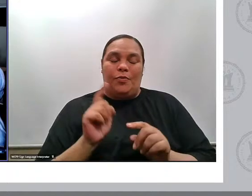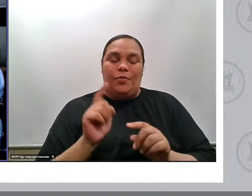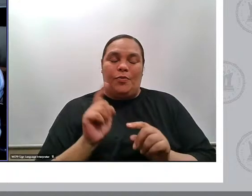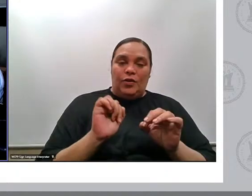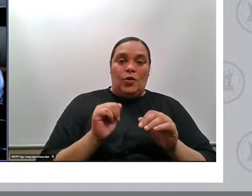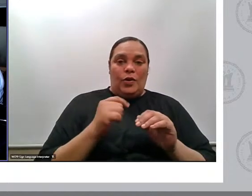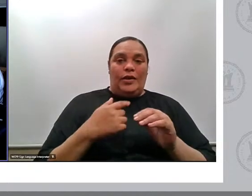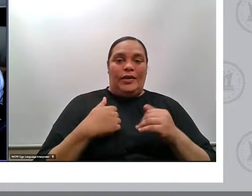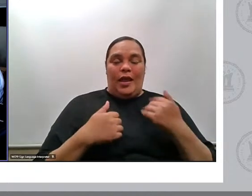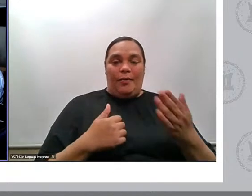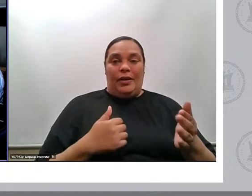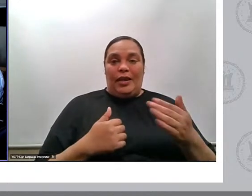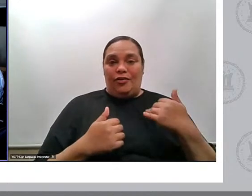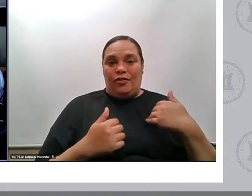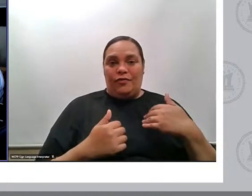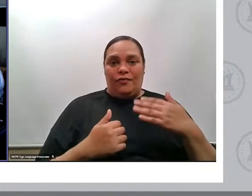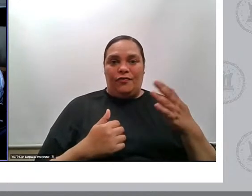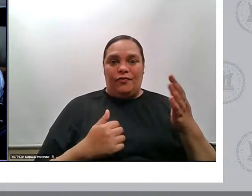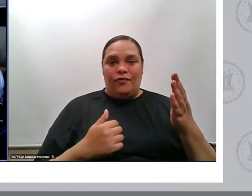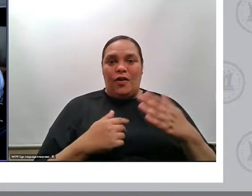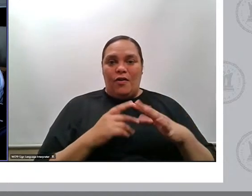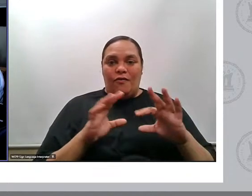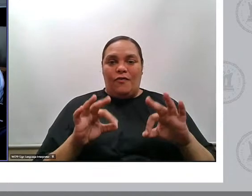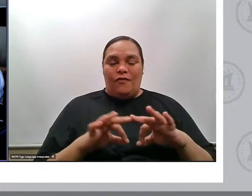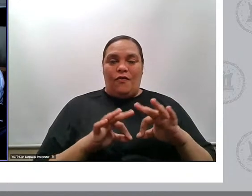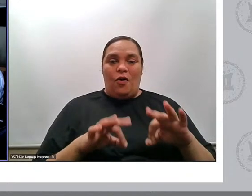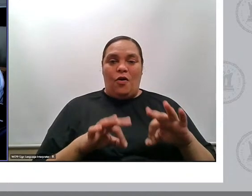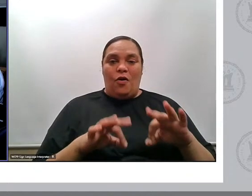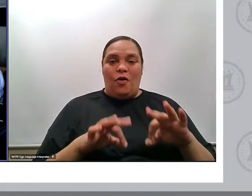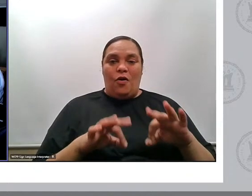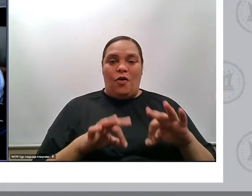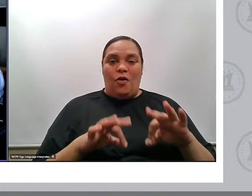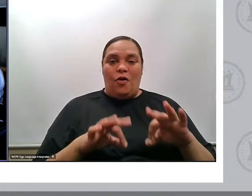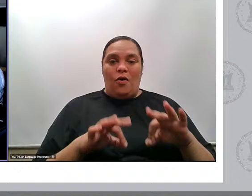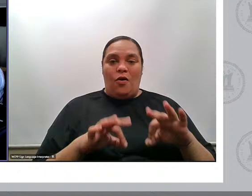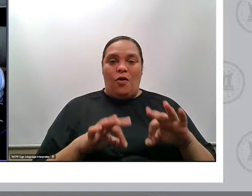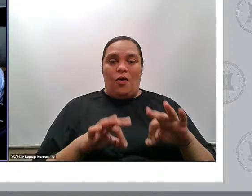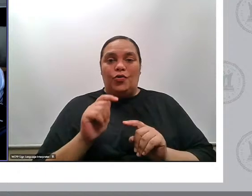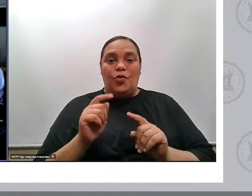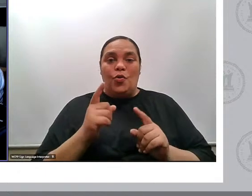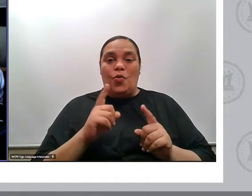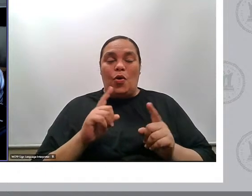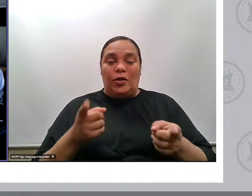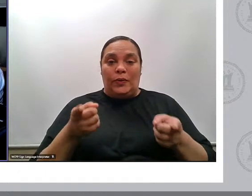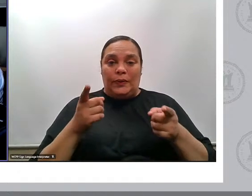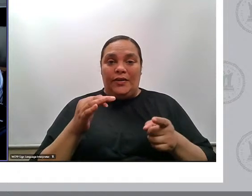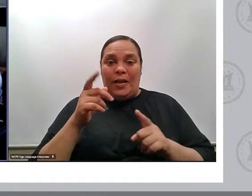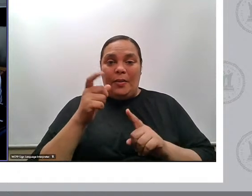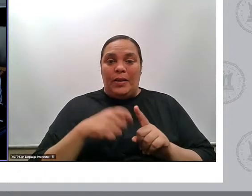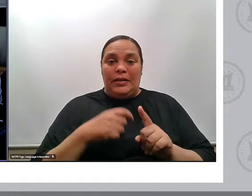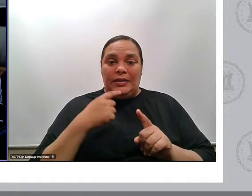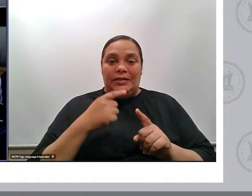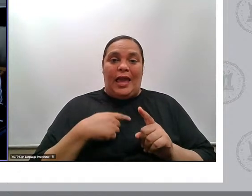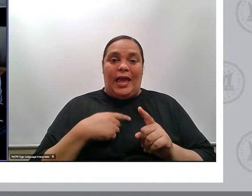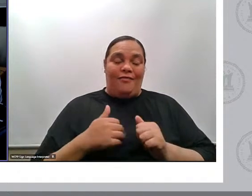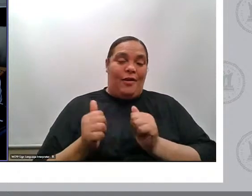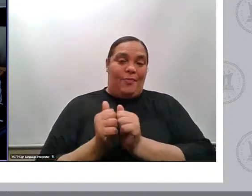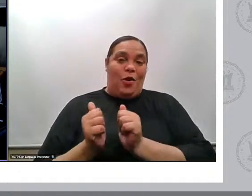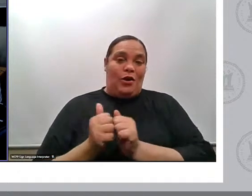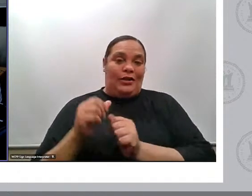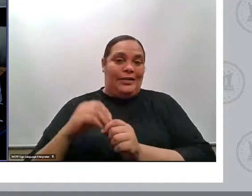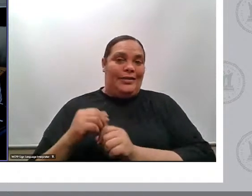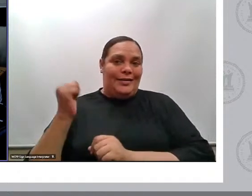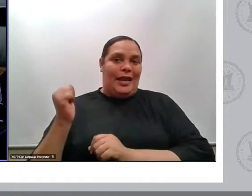in the application form. What would raise a red flag, though, if somebody said they've got shareholdings in a